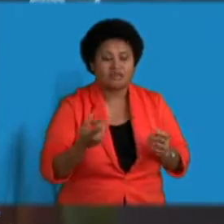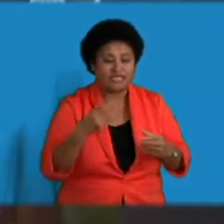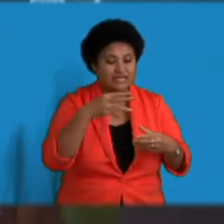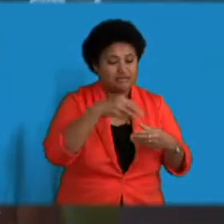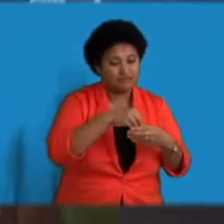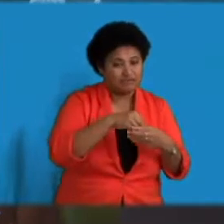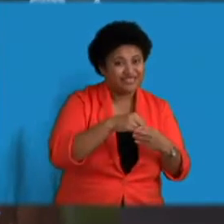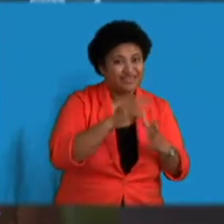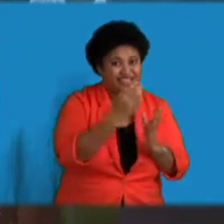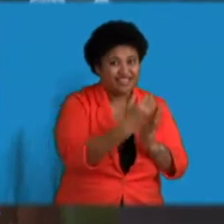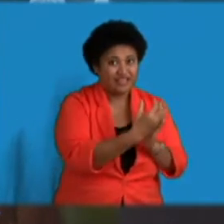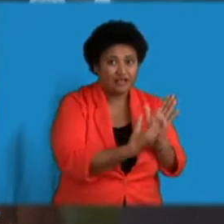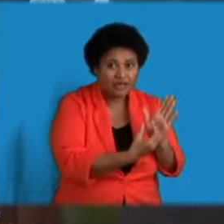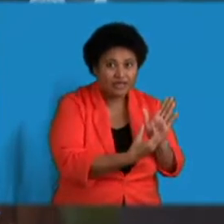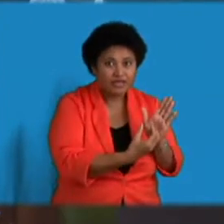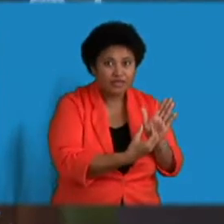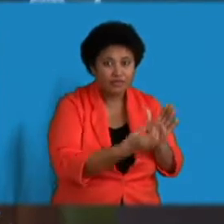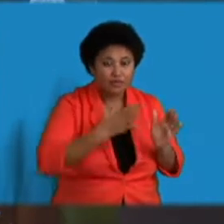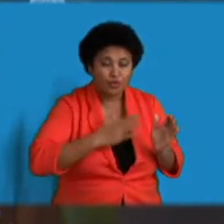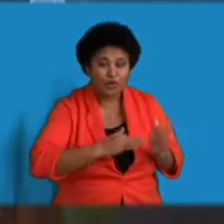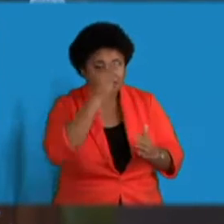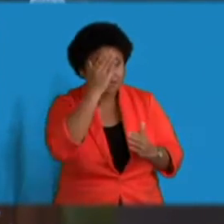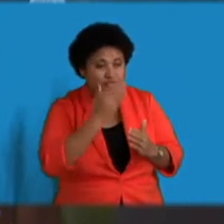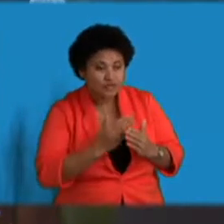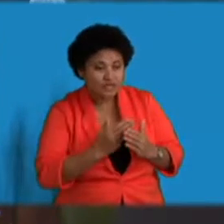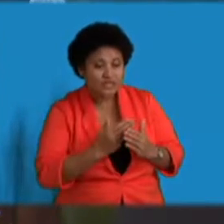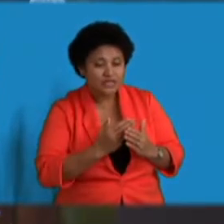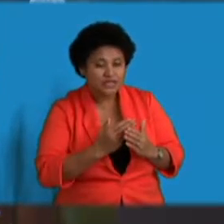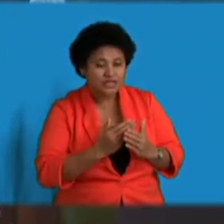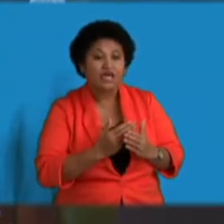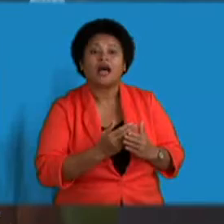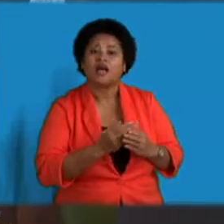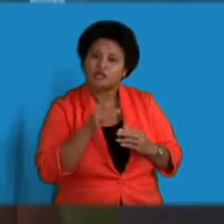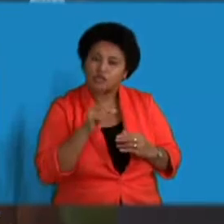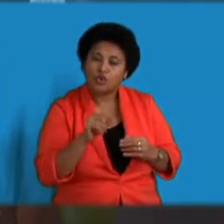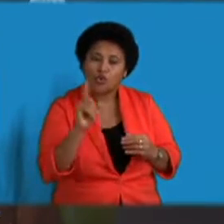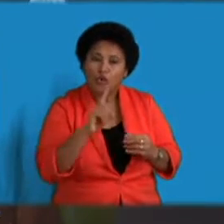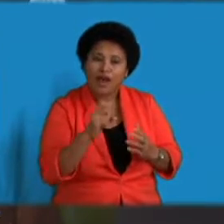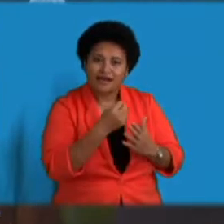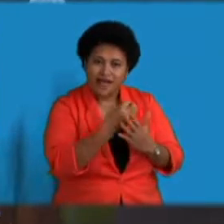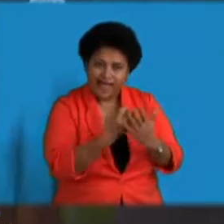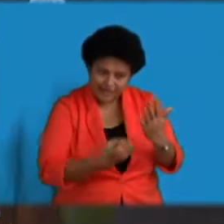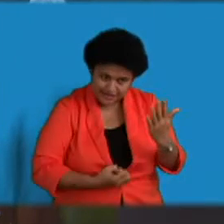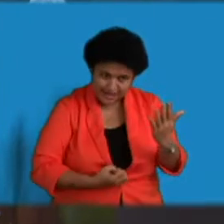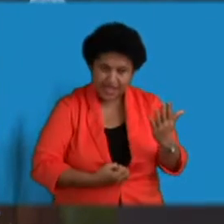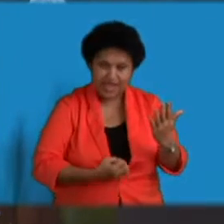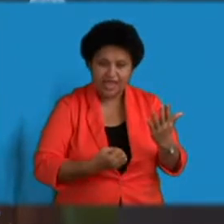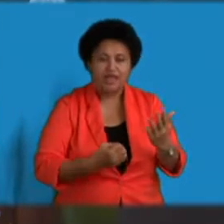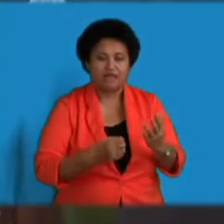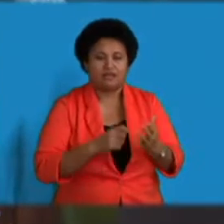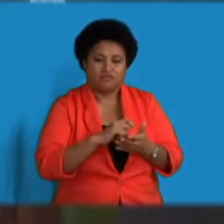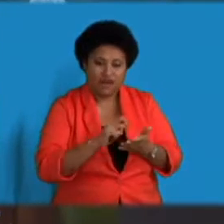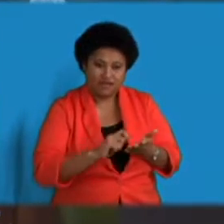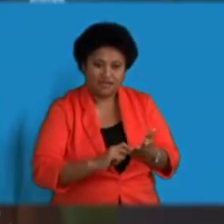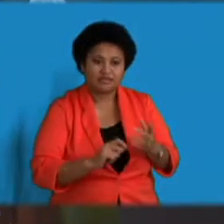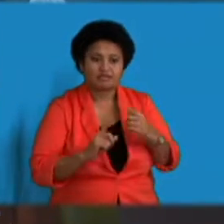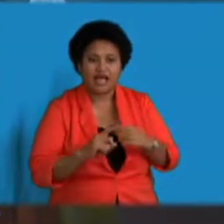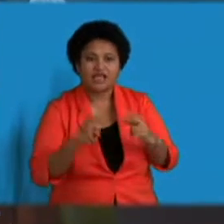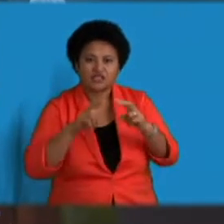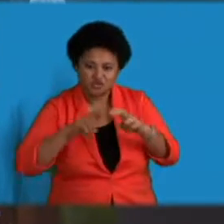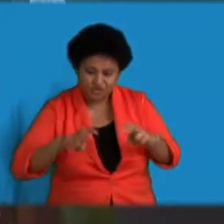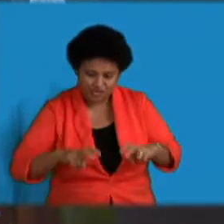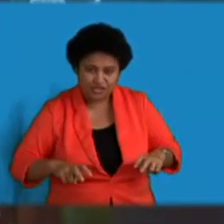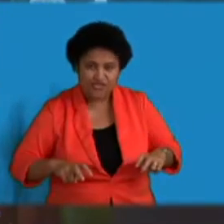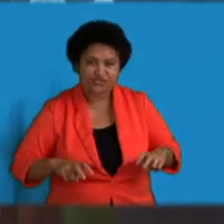curriculum for students to undertake essay writing research. And in that way, students